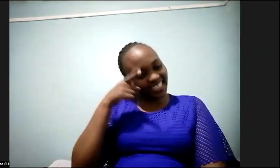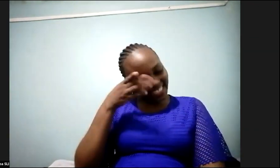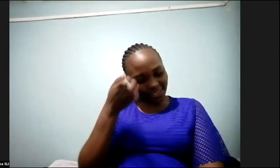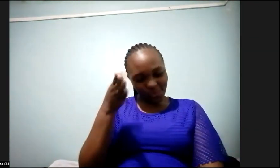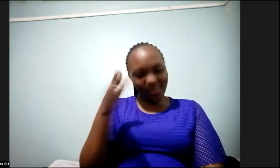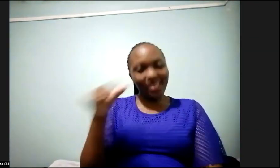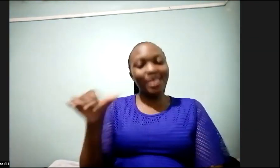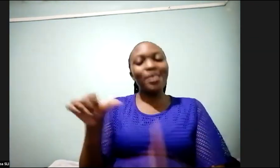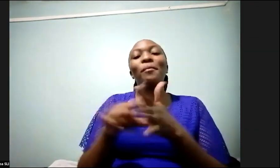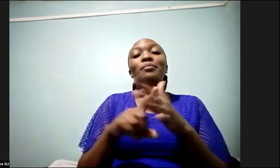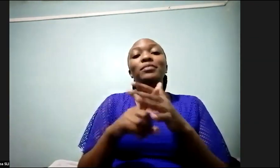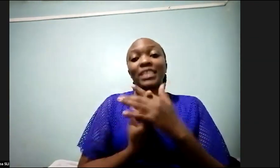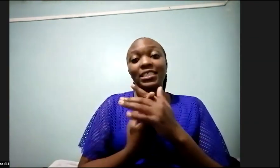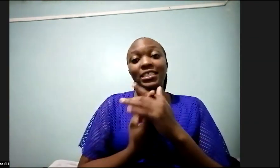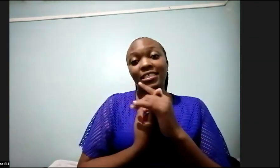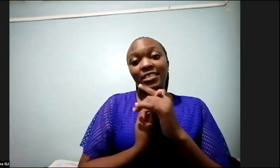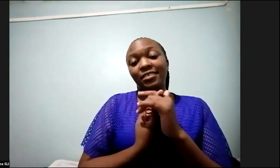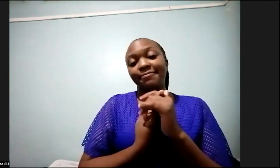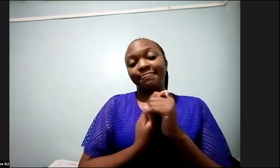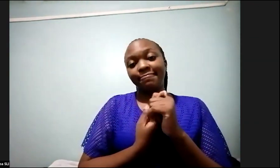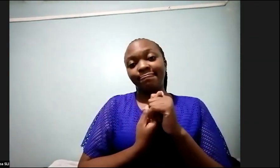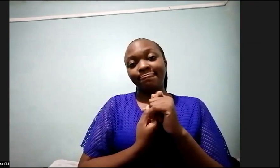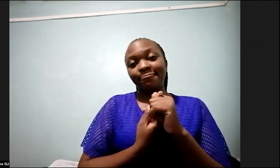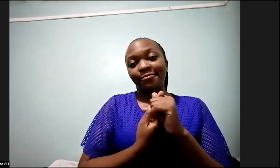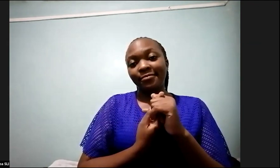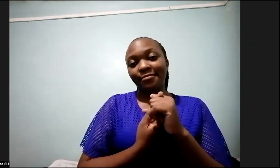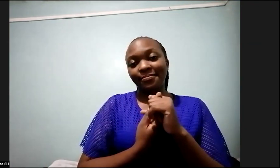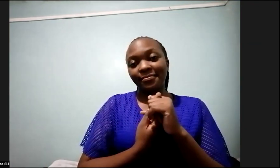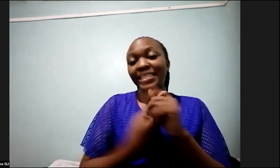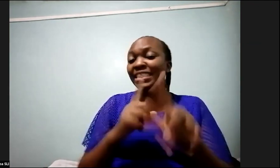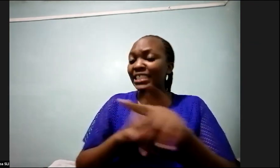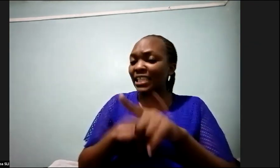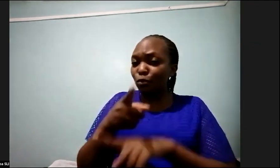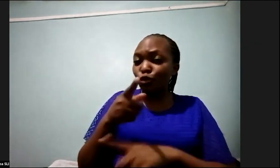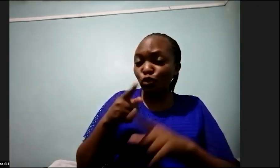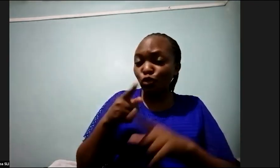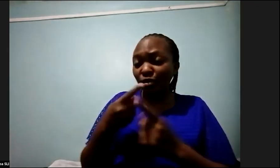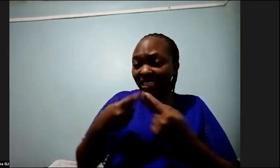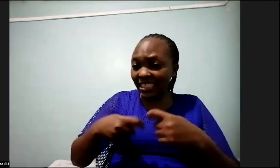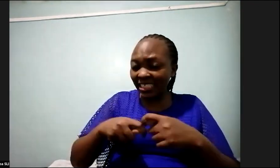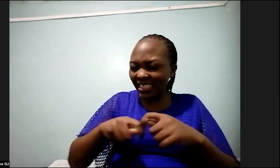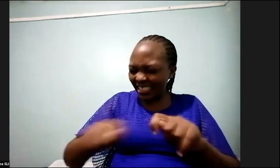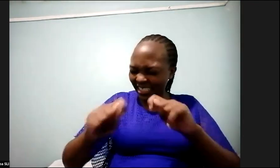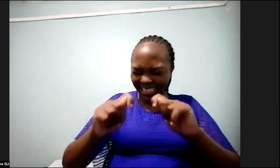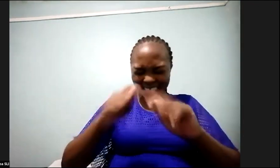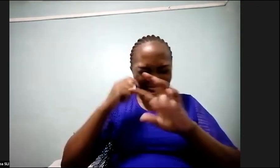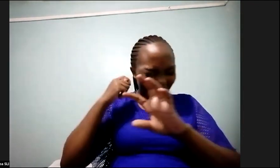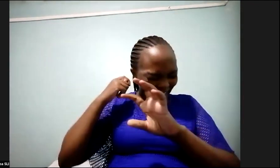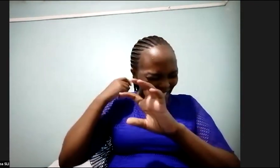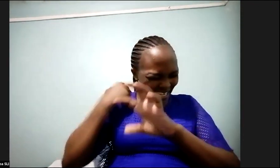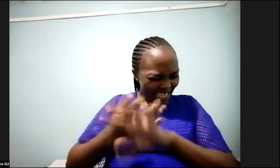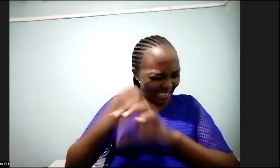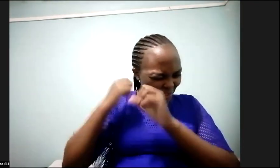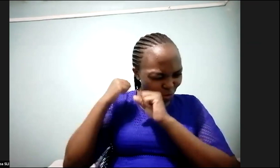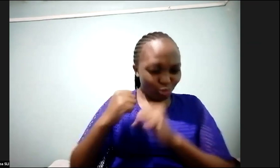As in I said, like, I mean, when you try hard to come up with a savings plan, Yeah.